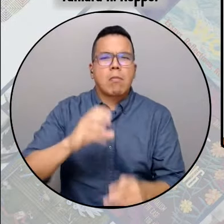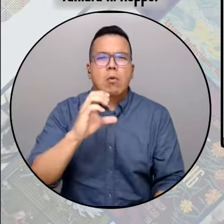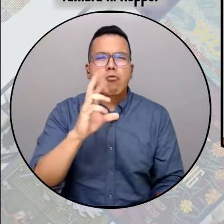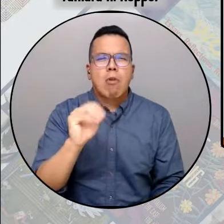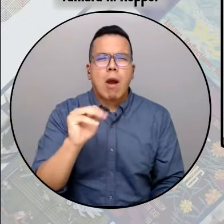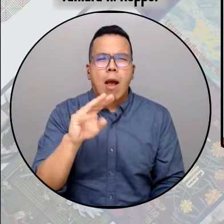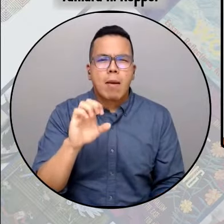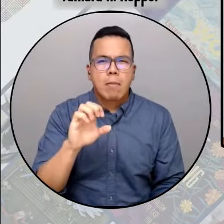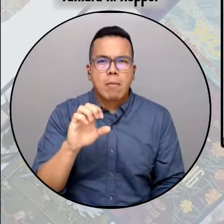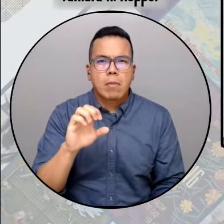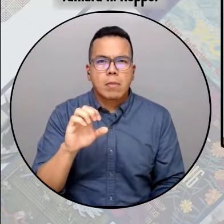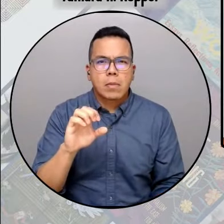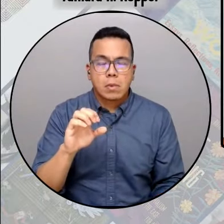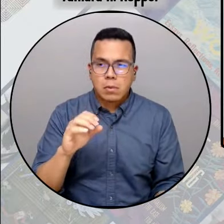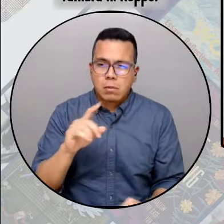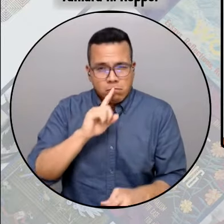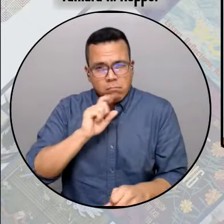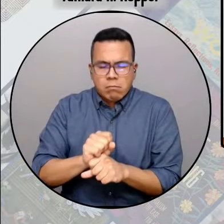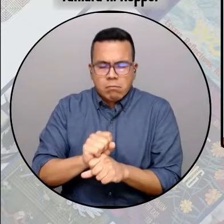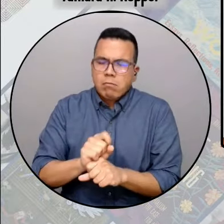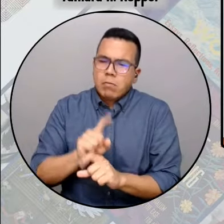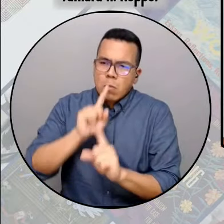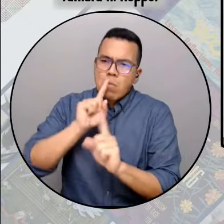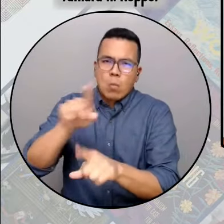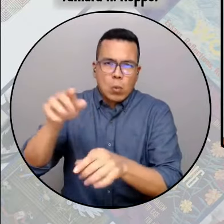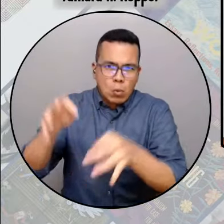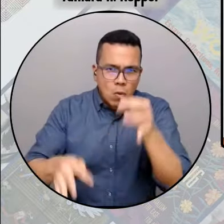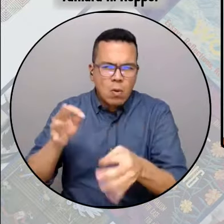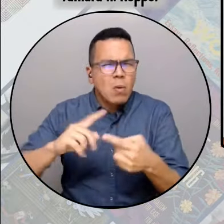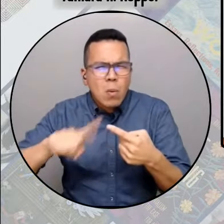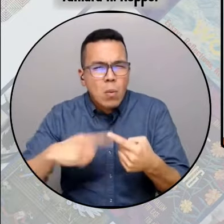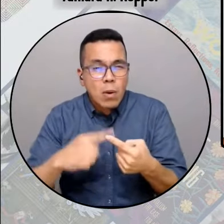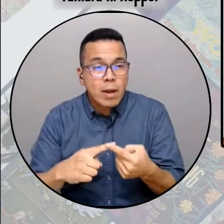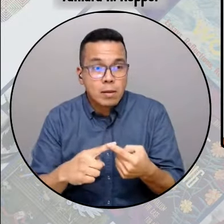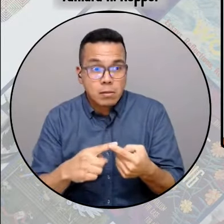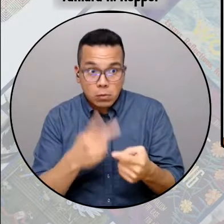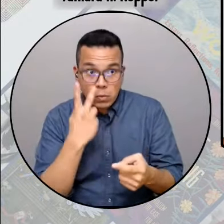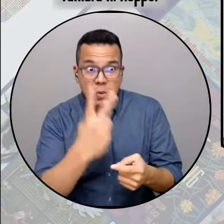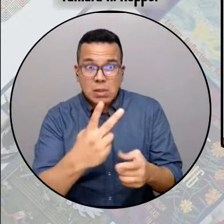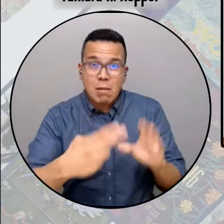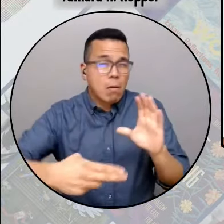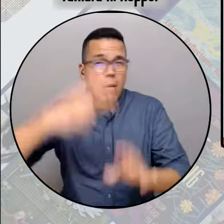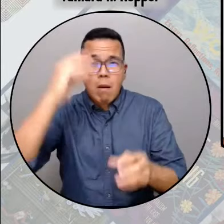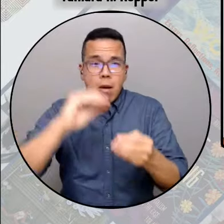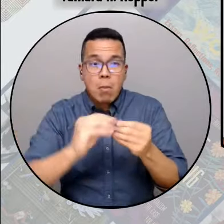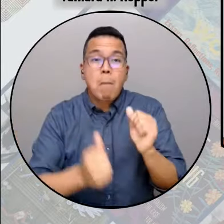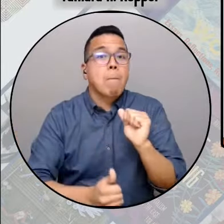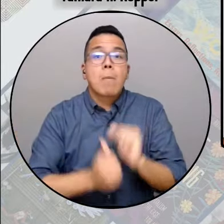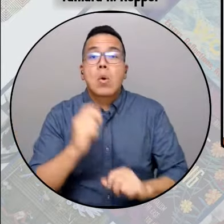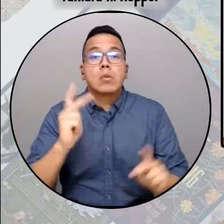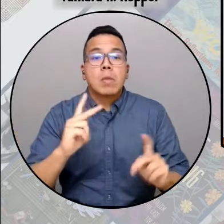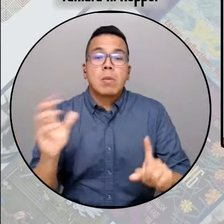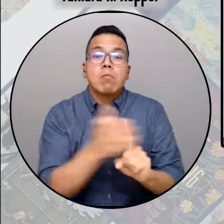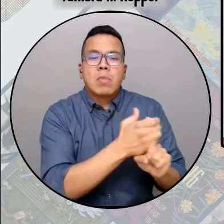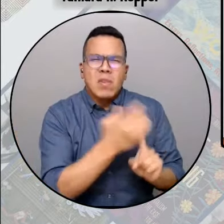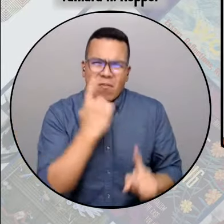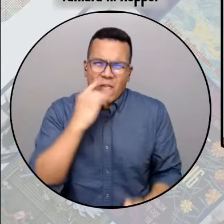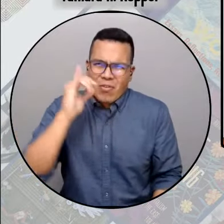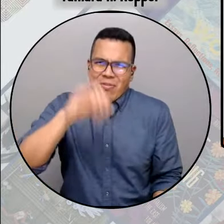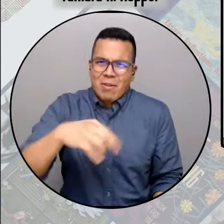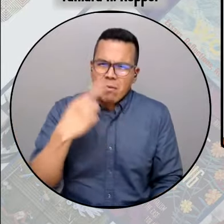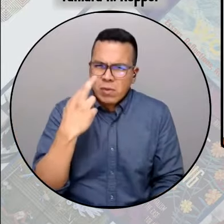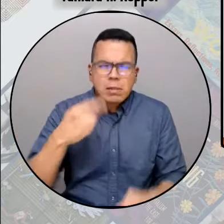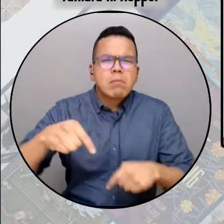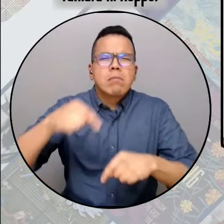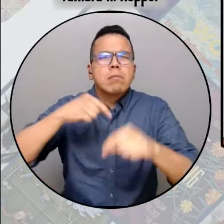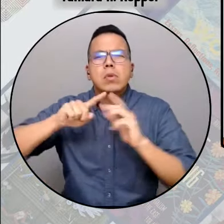see kind of, this makes up the majority of what people are being apprehended for. And this